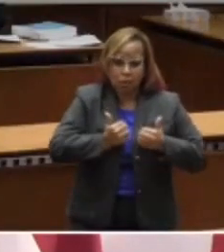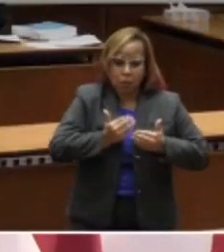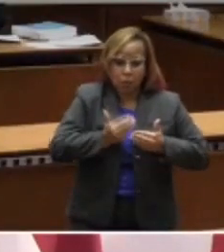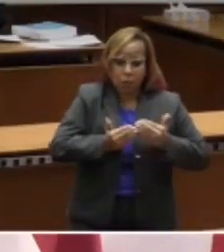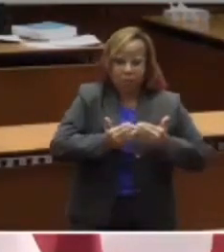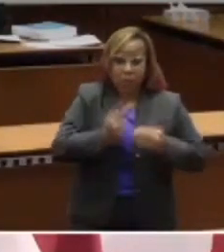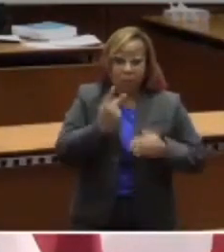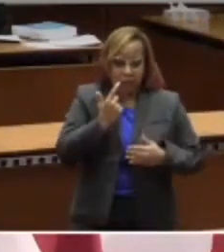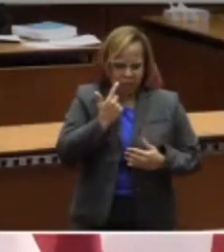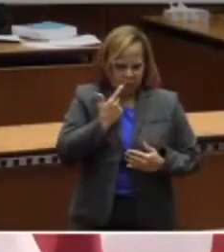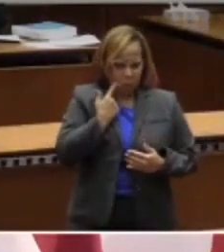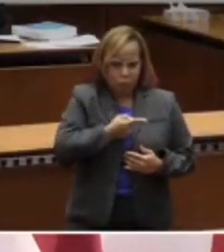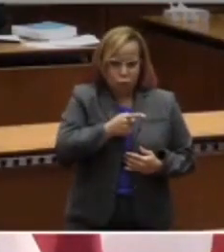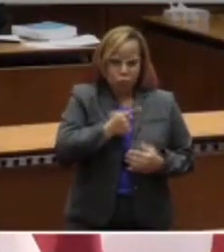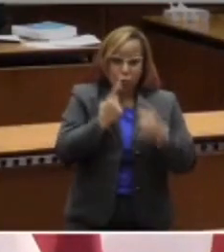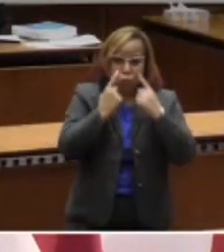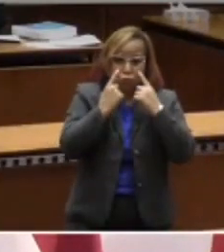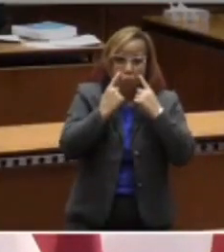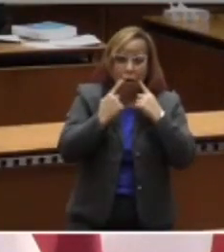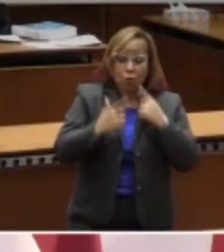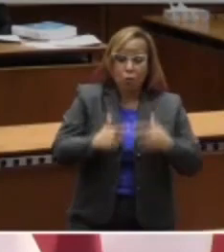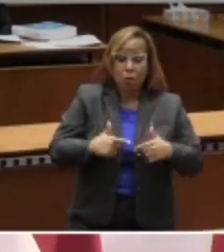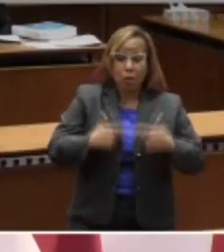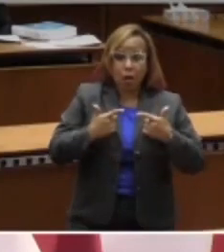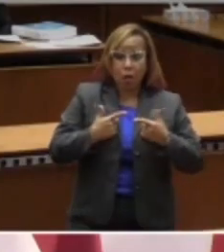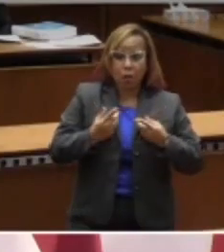her cry as her life was ending,